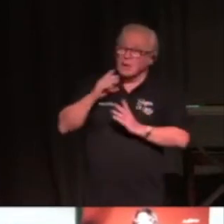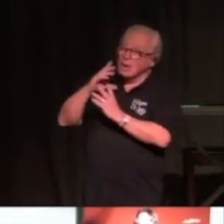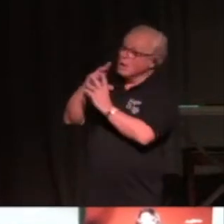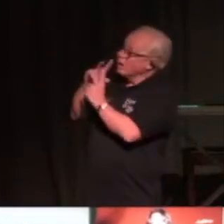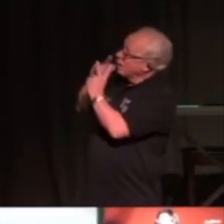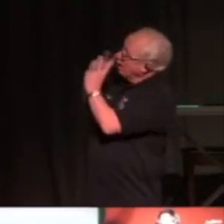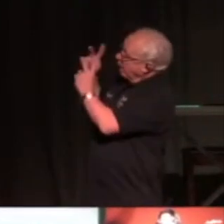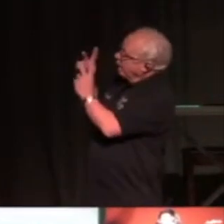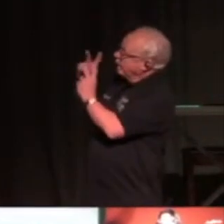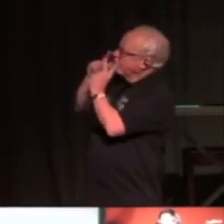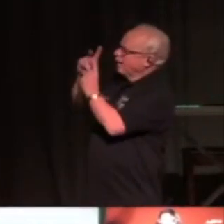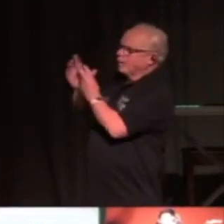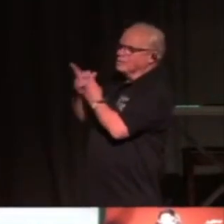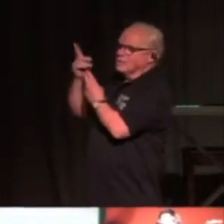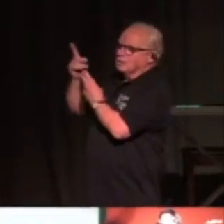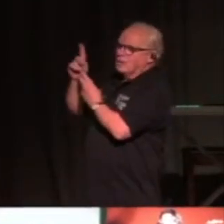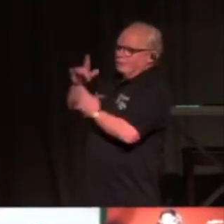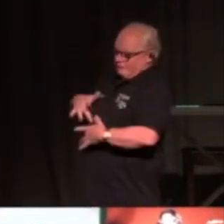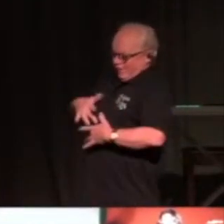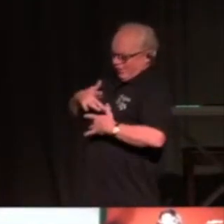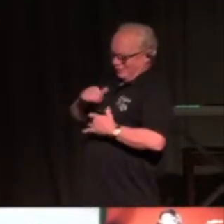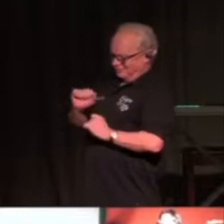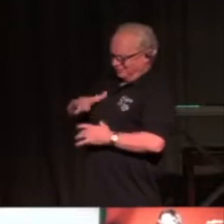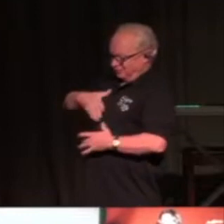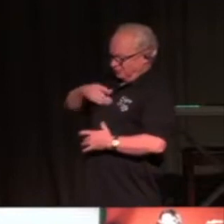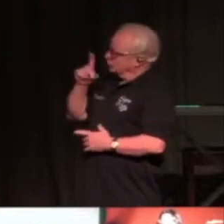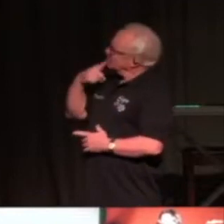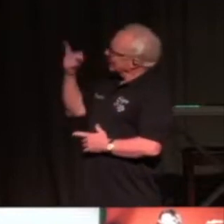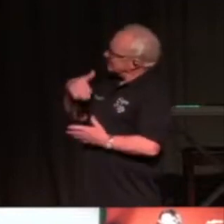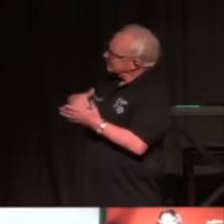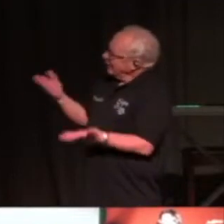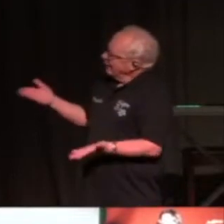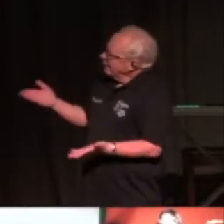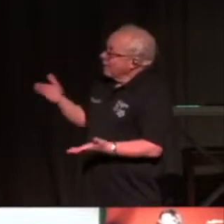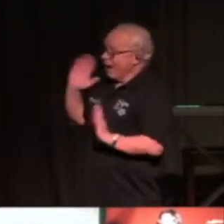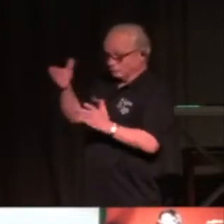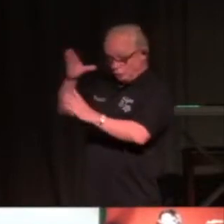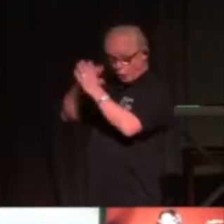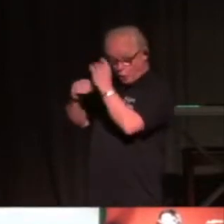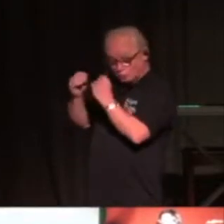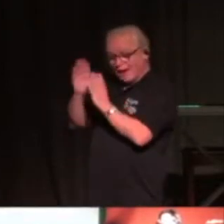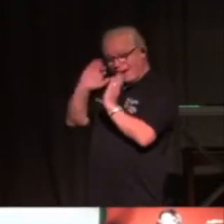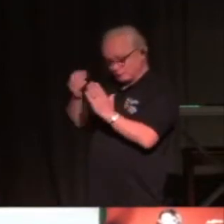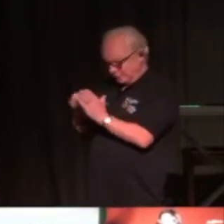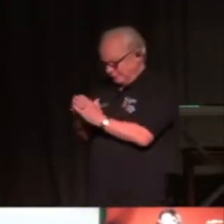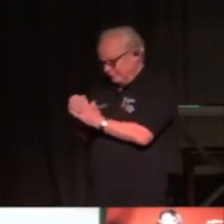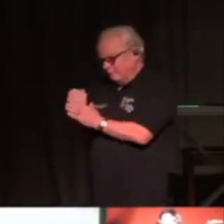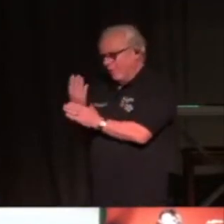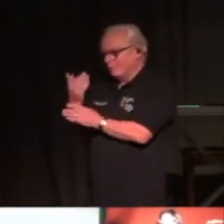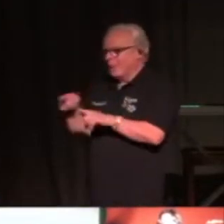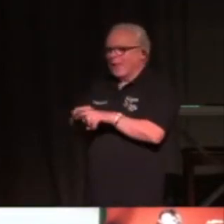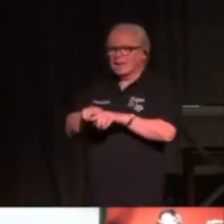That's something to think about today. Sensitivity or perception or insight is learned. It's developed like tuning into